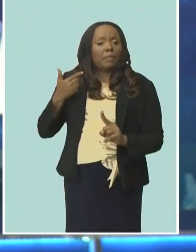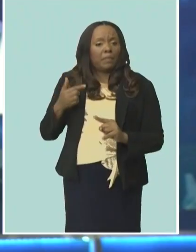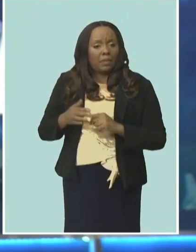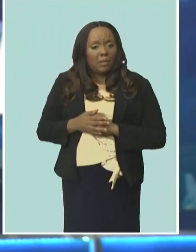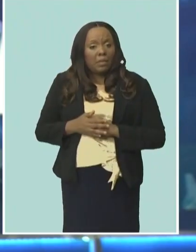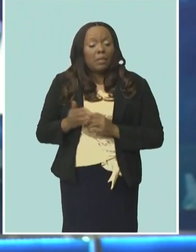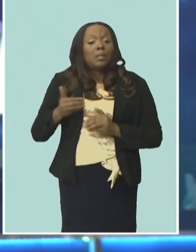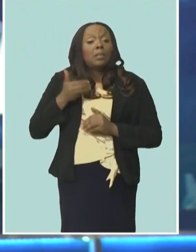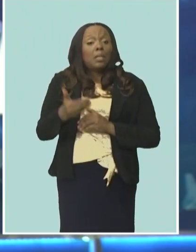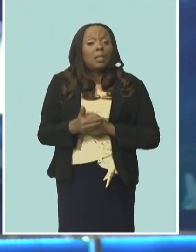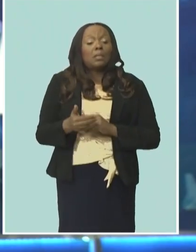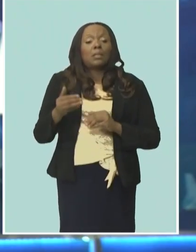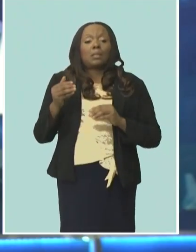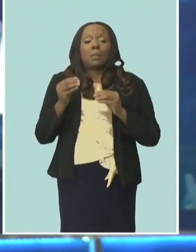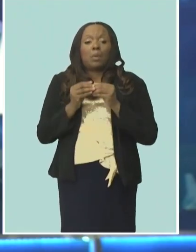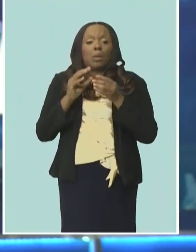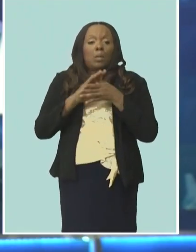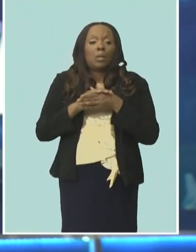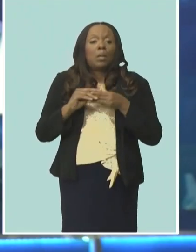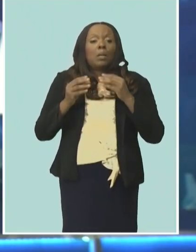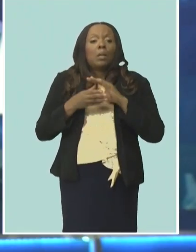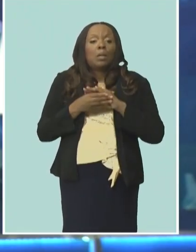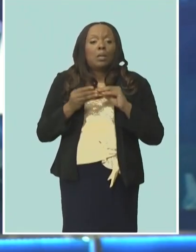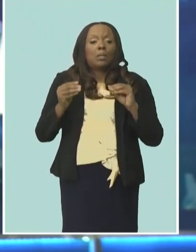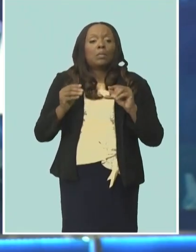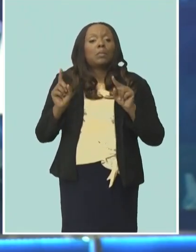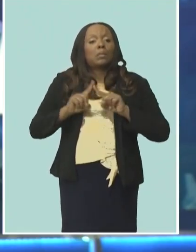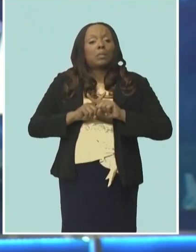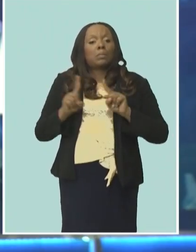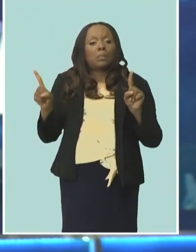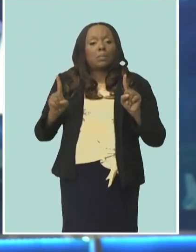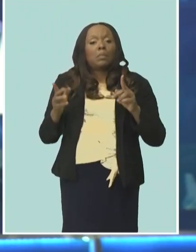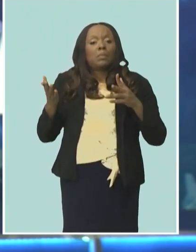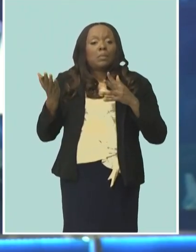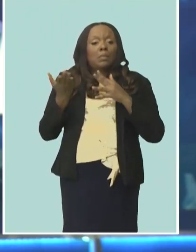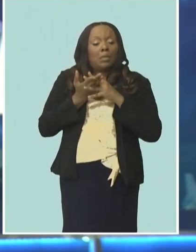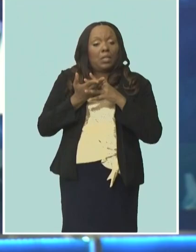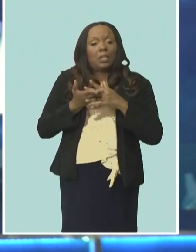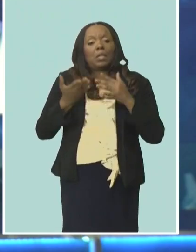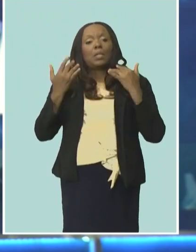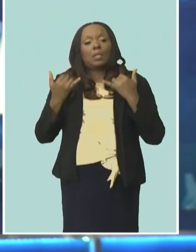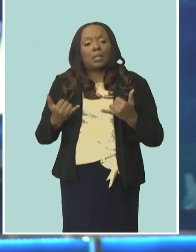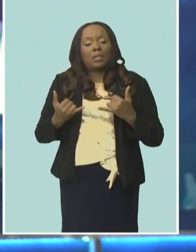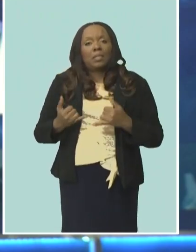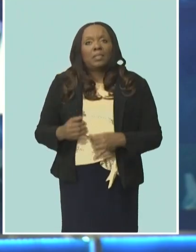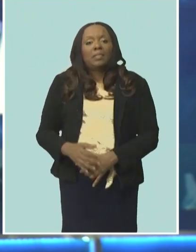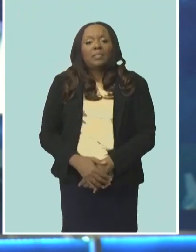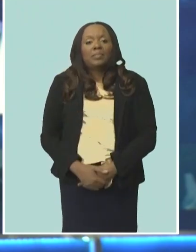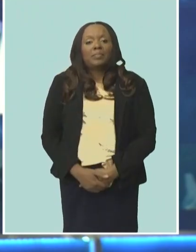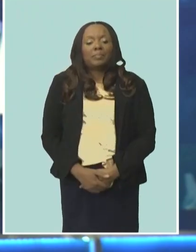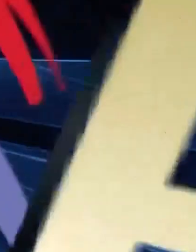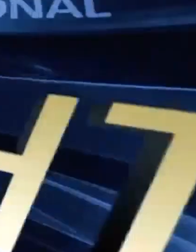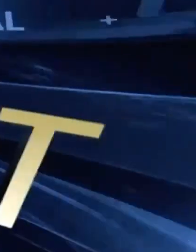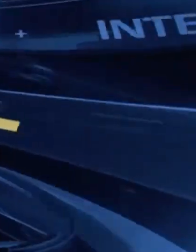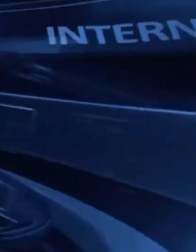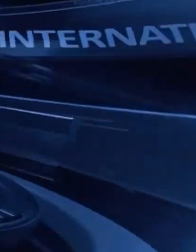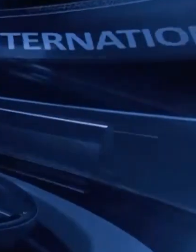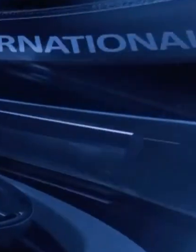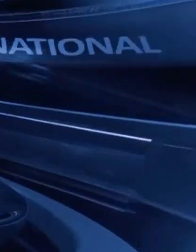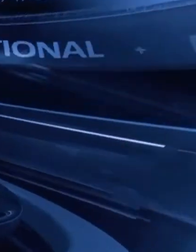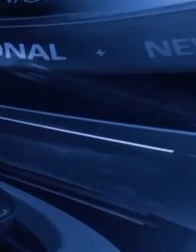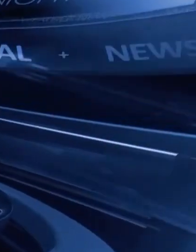up on Newsnight, we'll hear from the Barbados representative at the Regional Youth Parliament in Nassau. Stay with us.